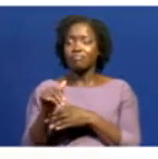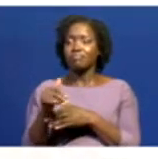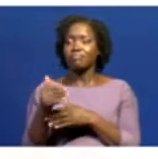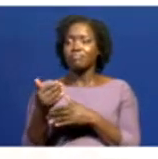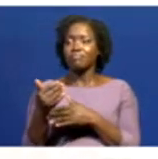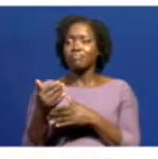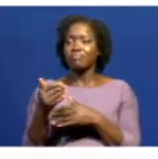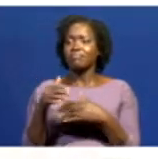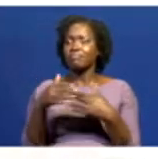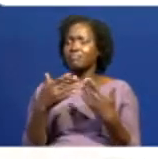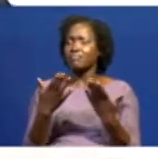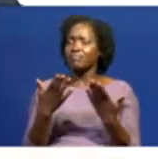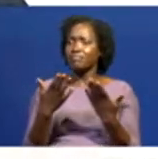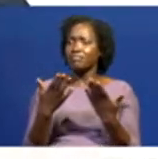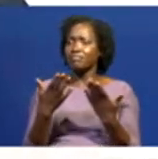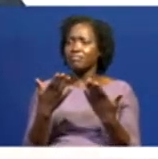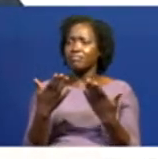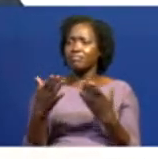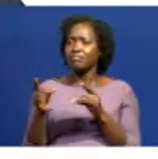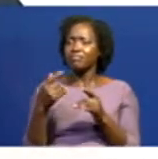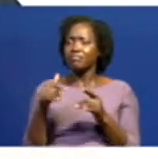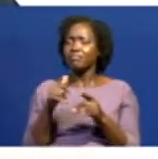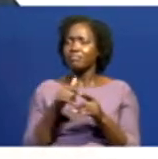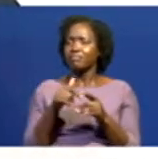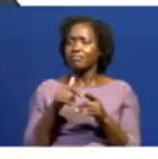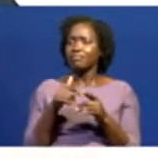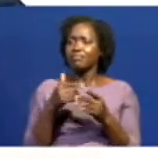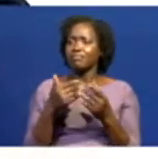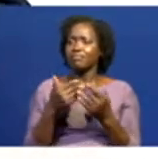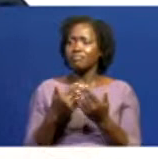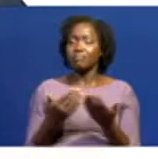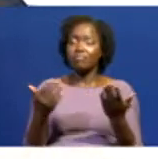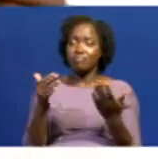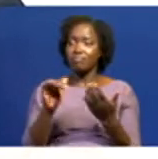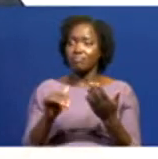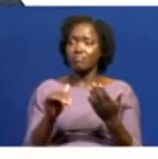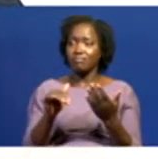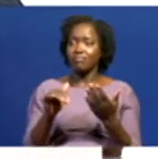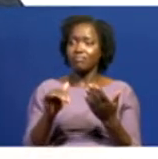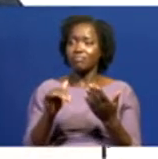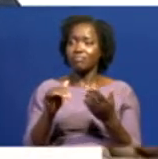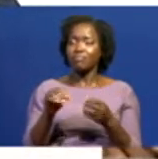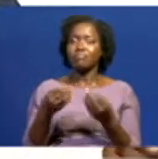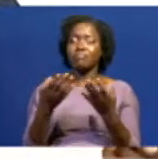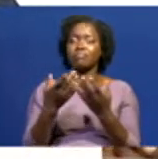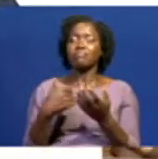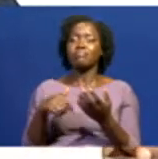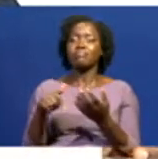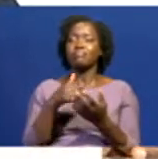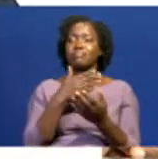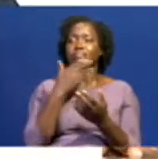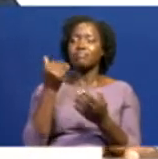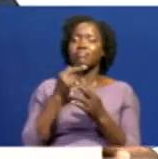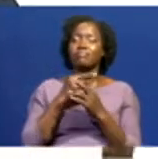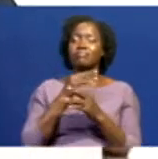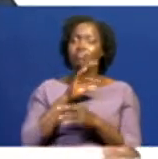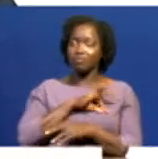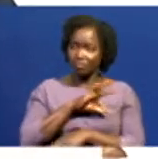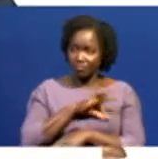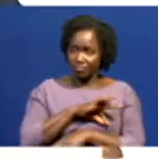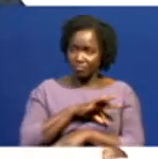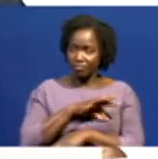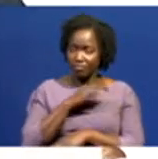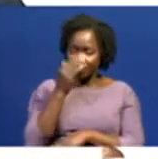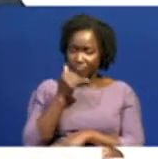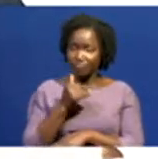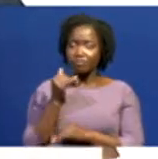for how do we put in assets that then can generate for us better return, yes, better returns. Yes. Because at the